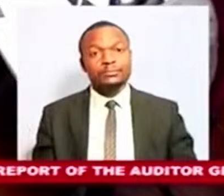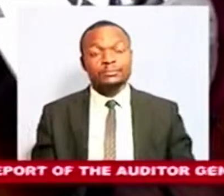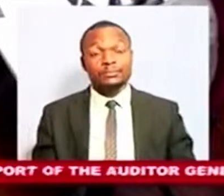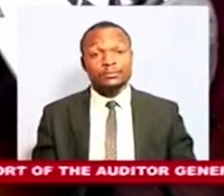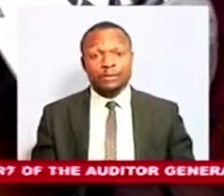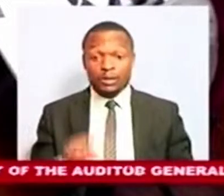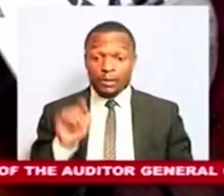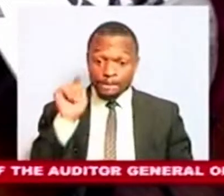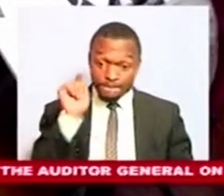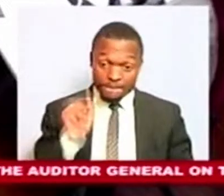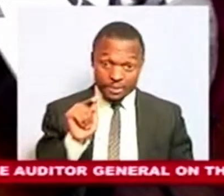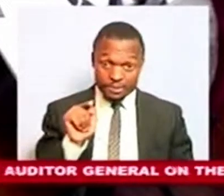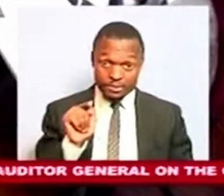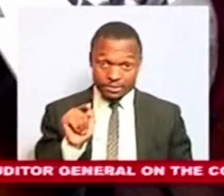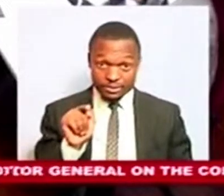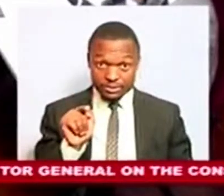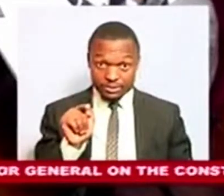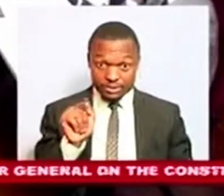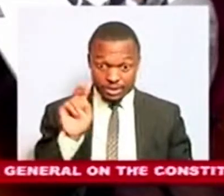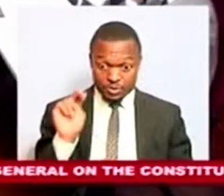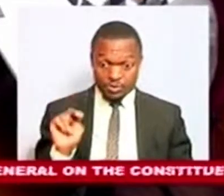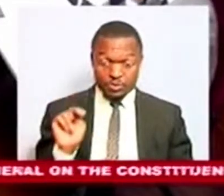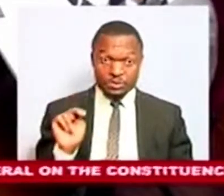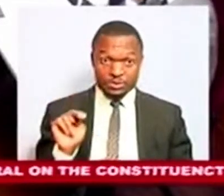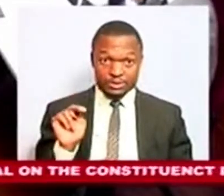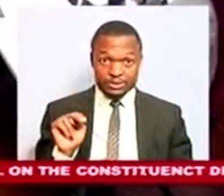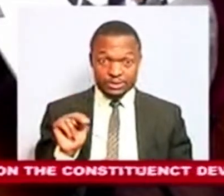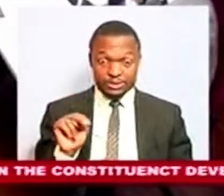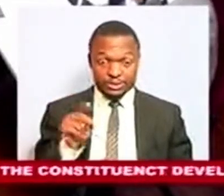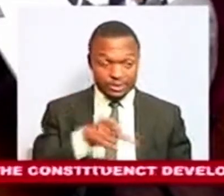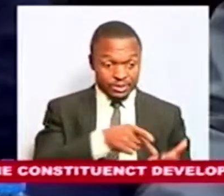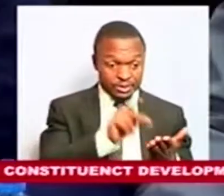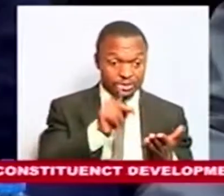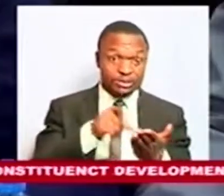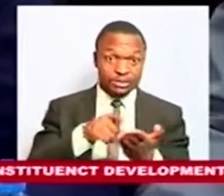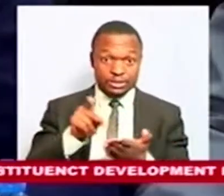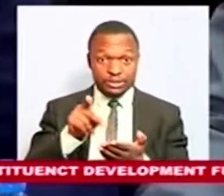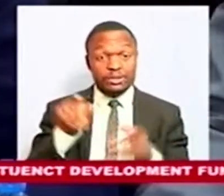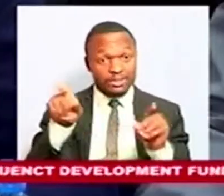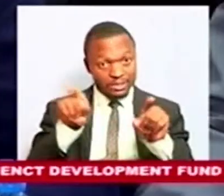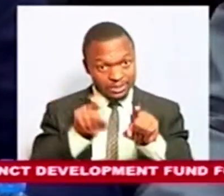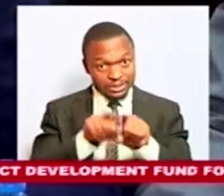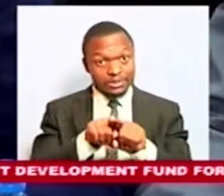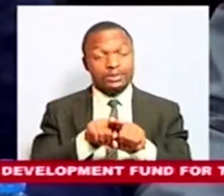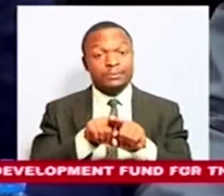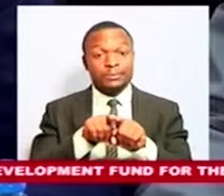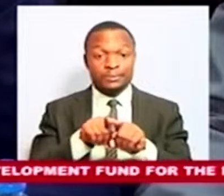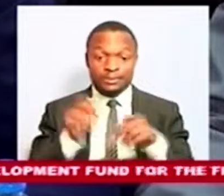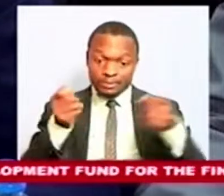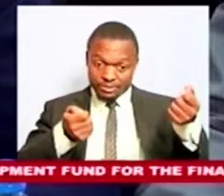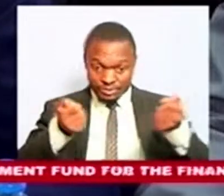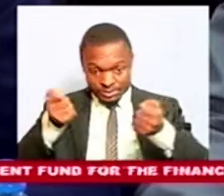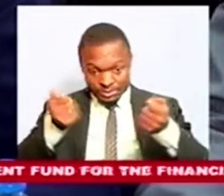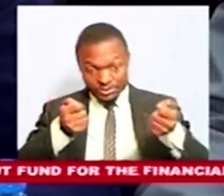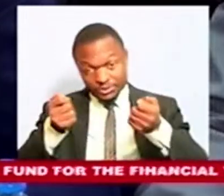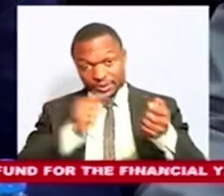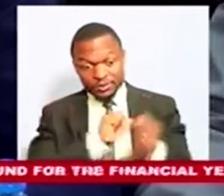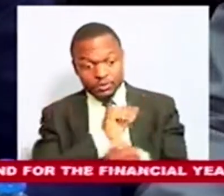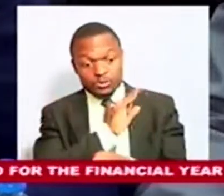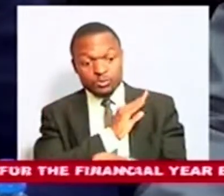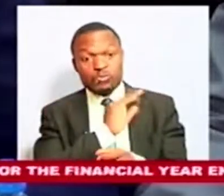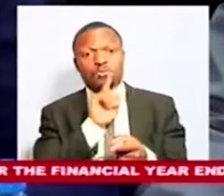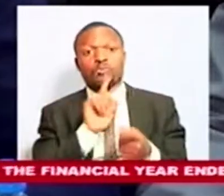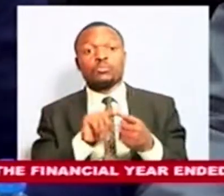the ways, when we are making these payments, for example, for instance, the same of taking officers to Mansa,